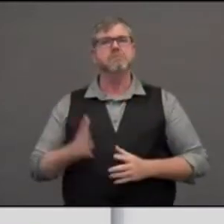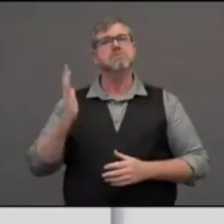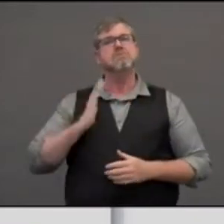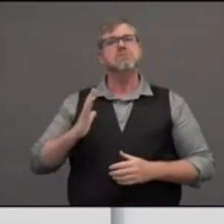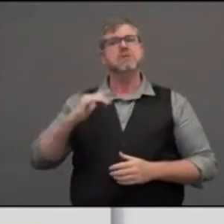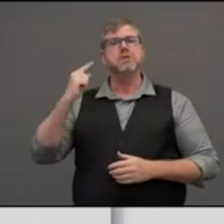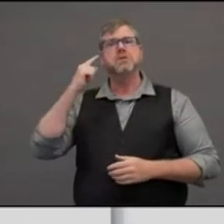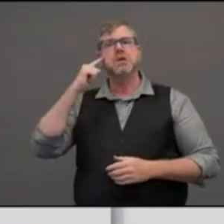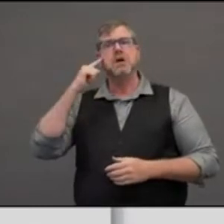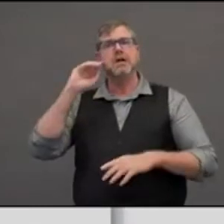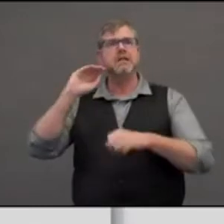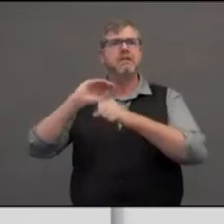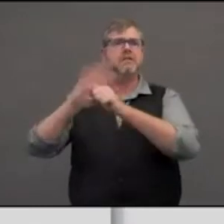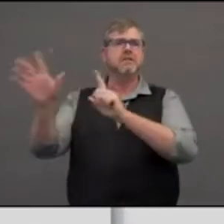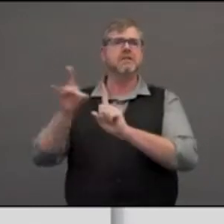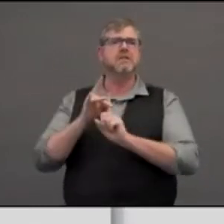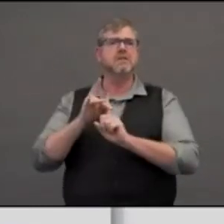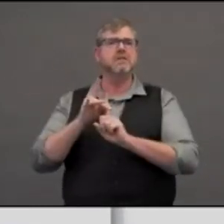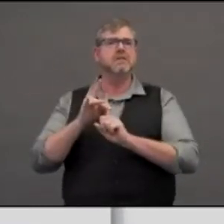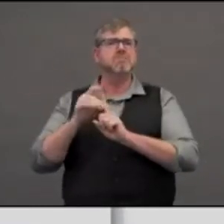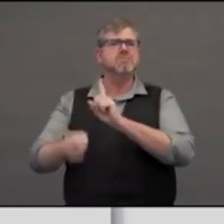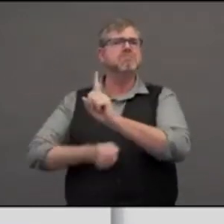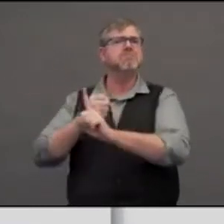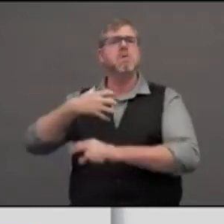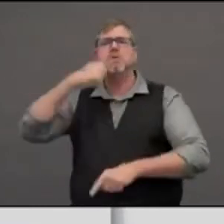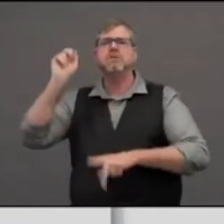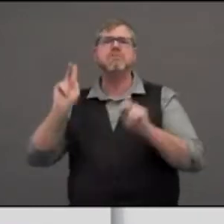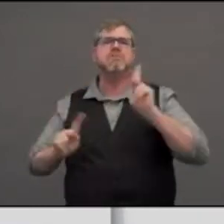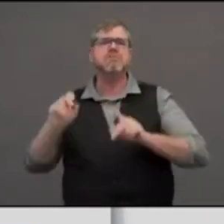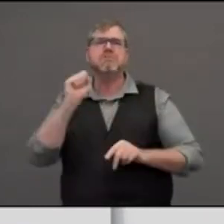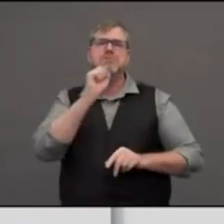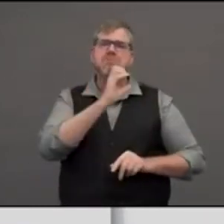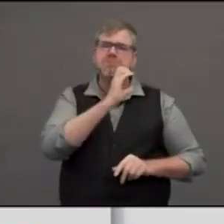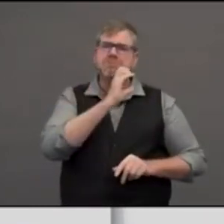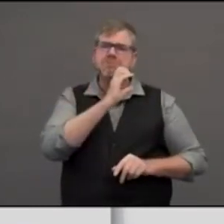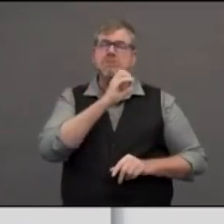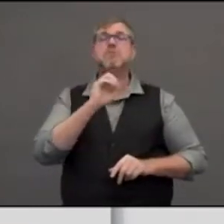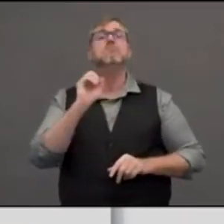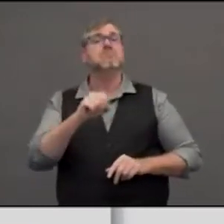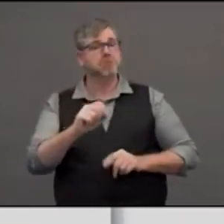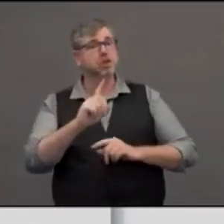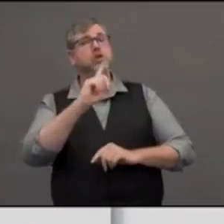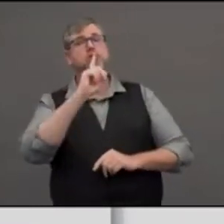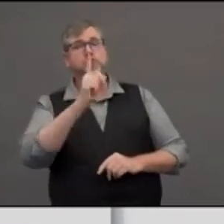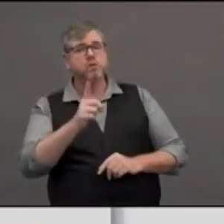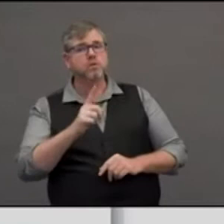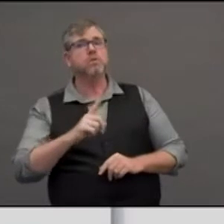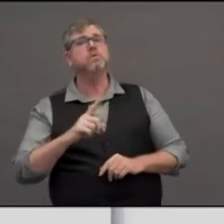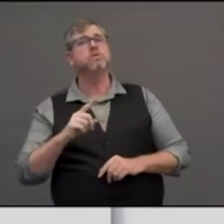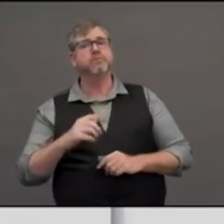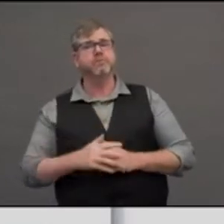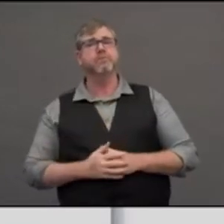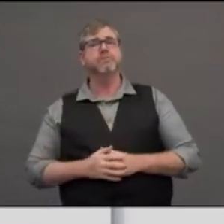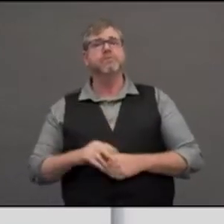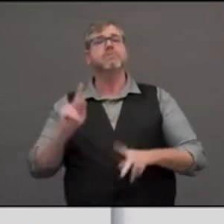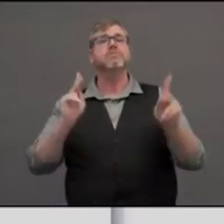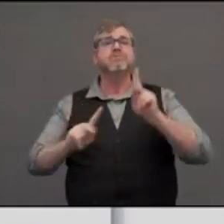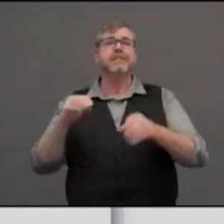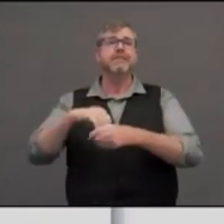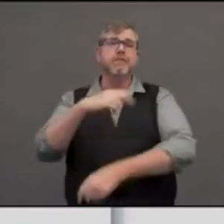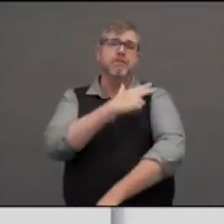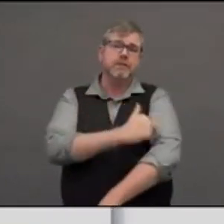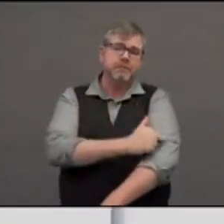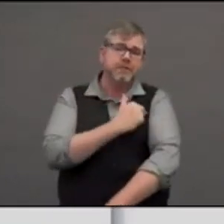affected the elderly in our community, and granted that's true, and in fact the people that are in hospitals and the people that get the sickest